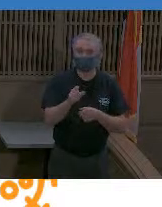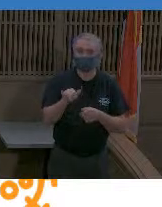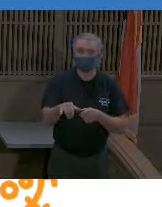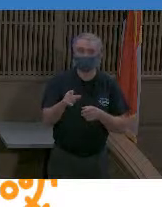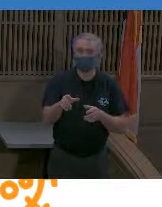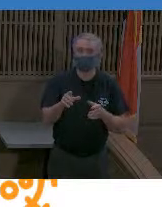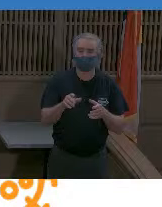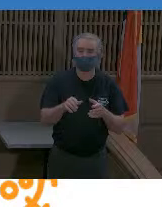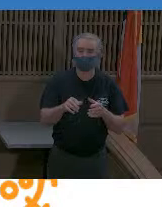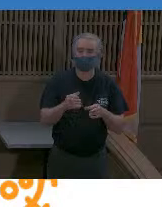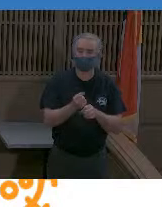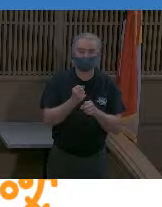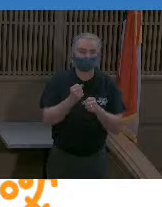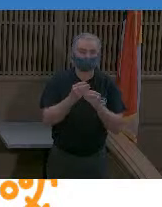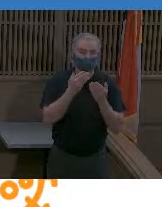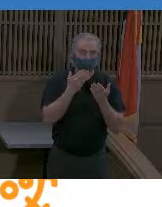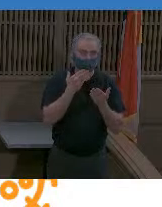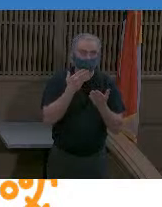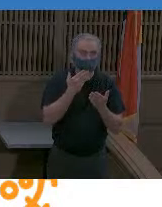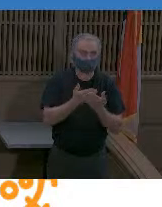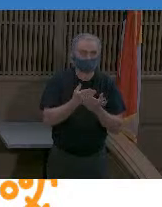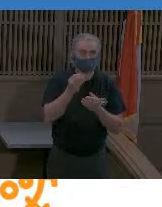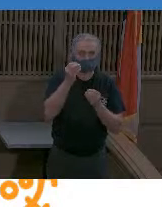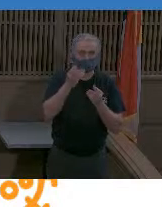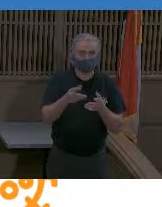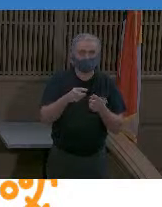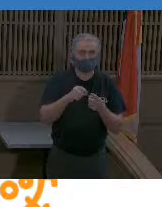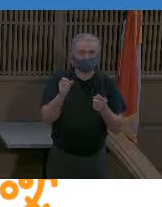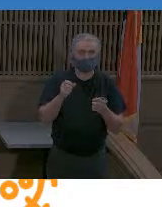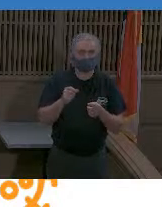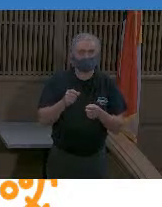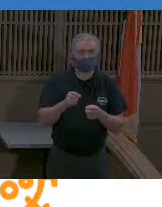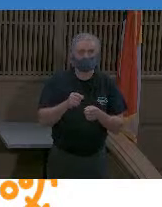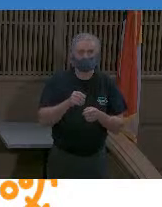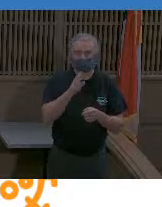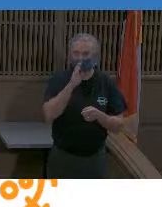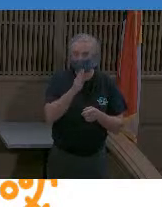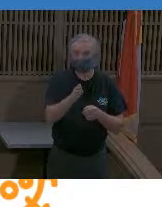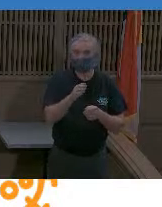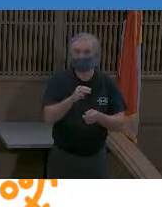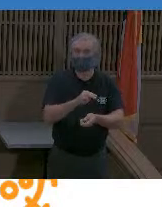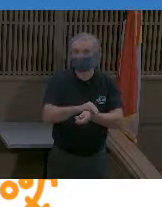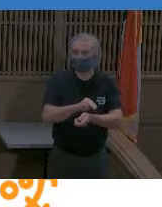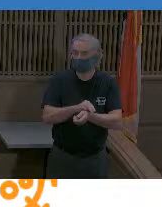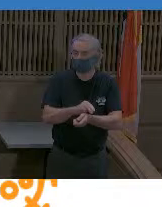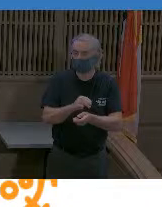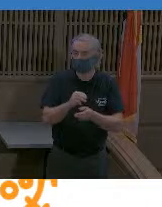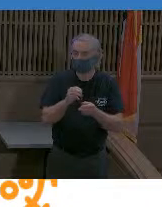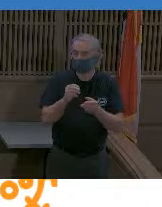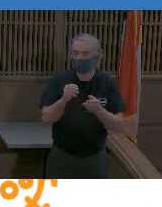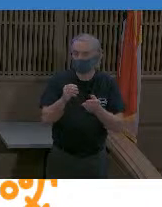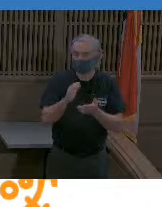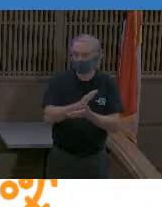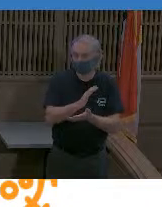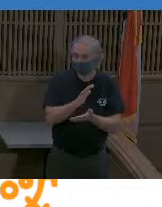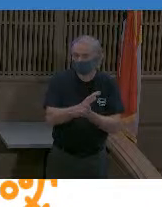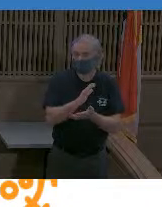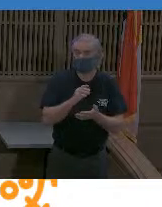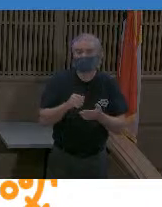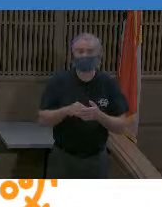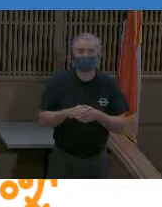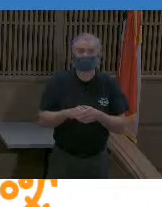you're getting factual information from credible medical sources. And so what I've asked my staff to do is drill